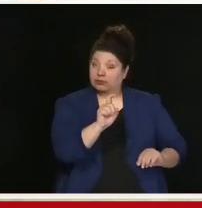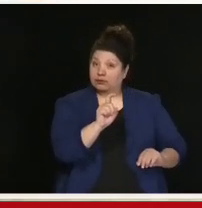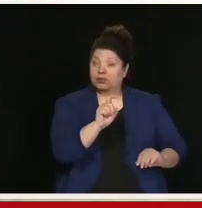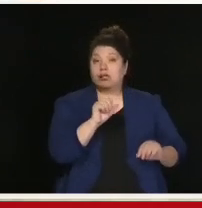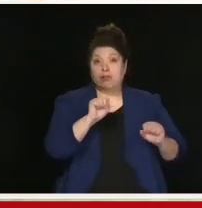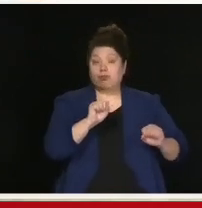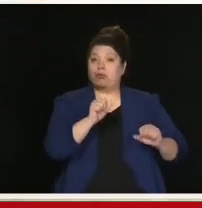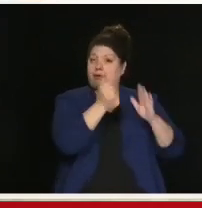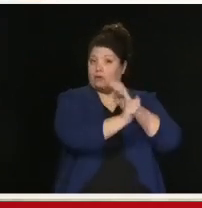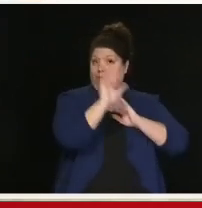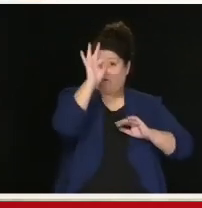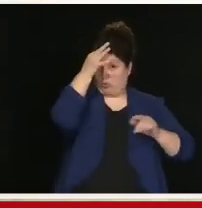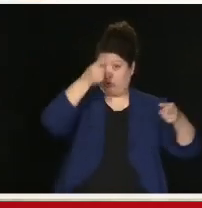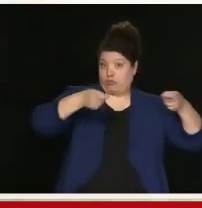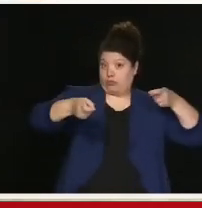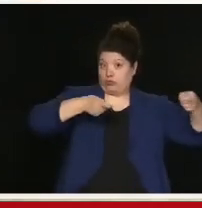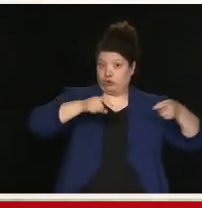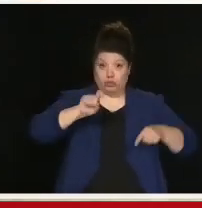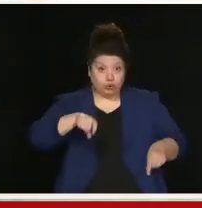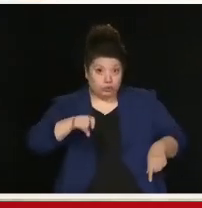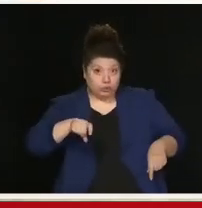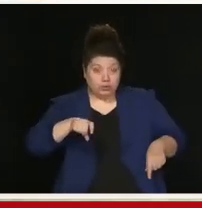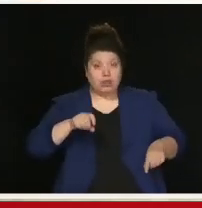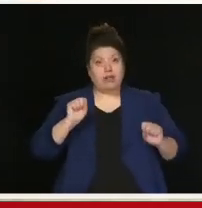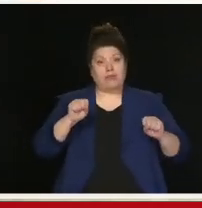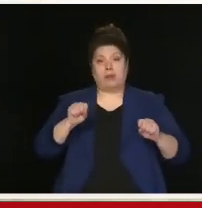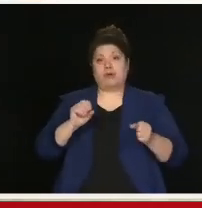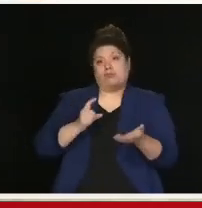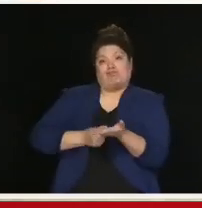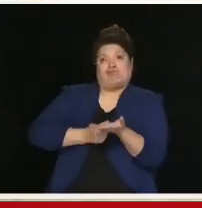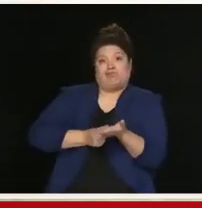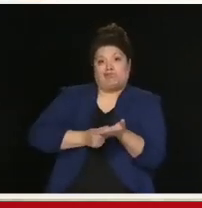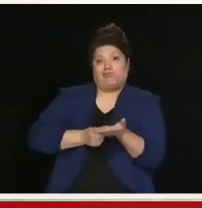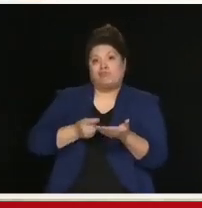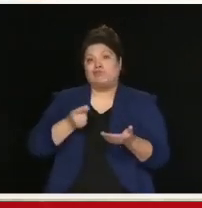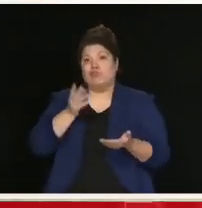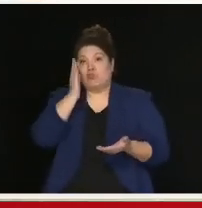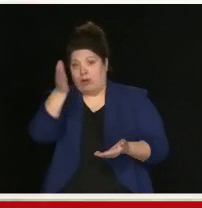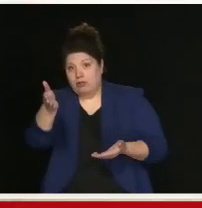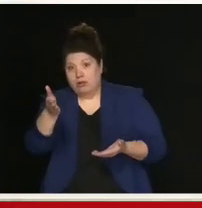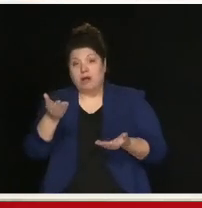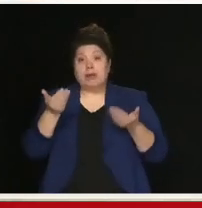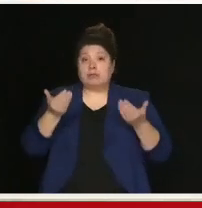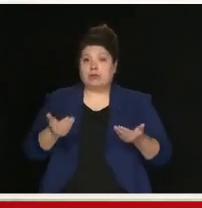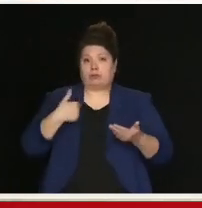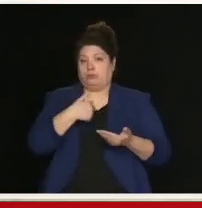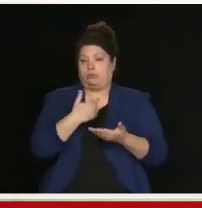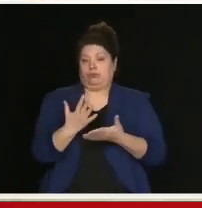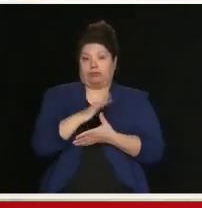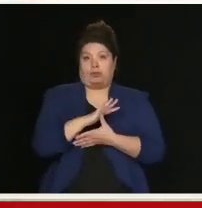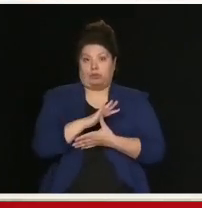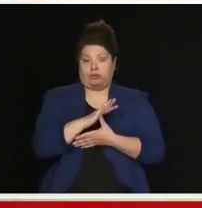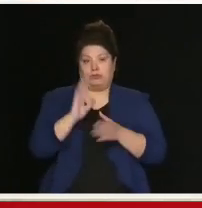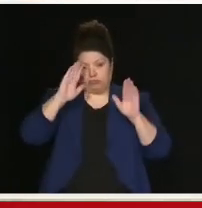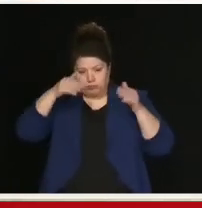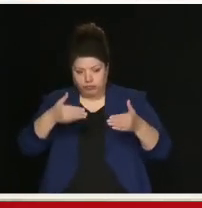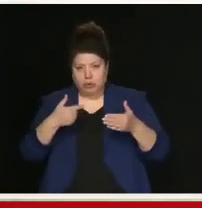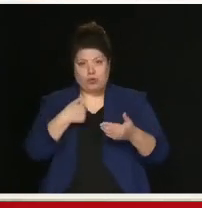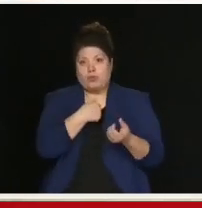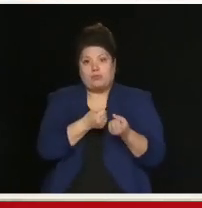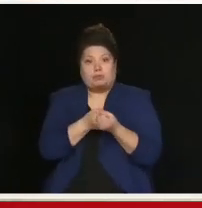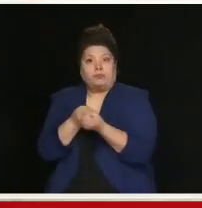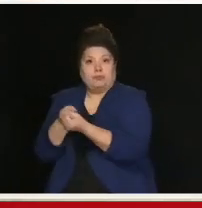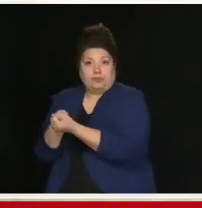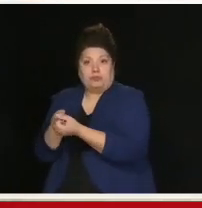that we can have in the months coming. But for now, my priority is to make sure that we are helping those who are